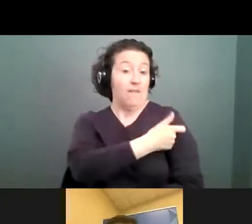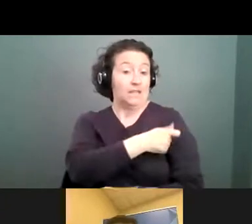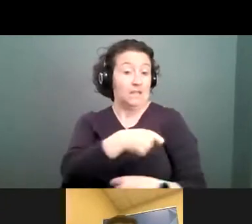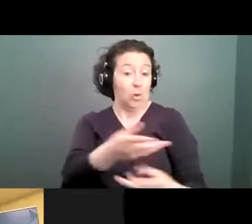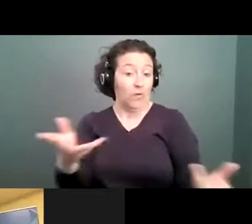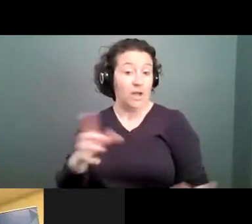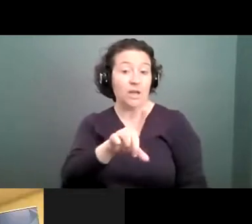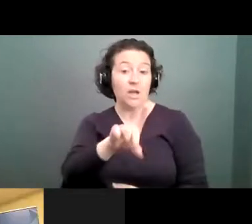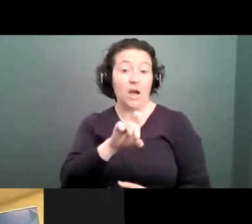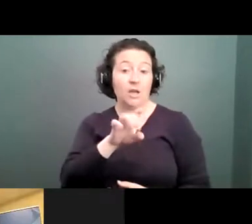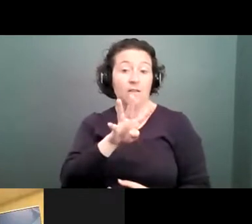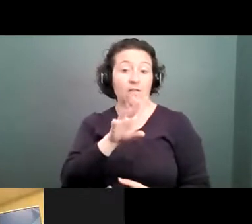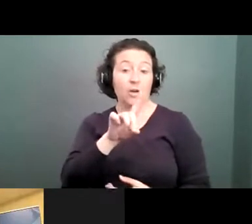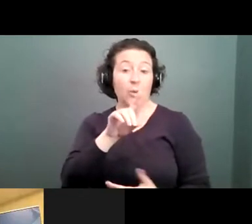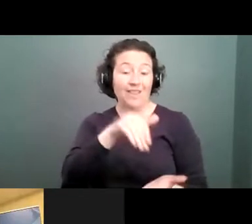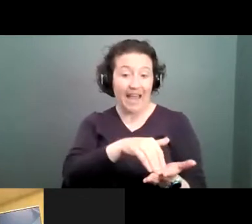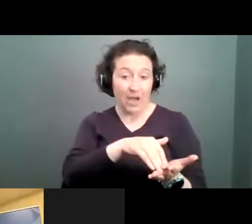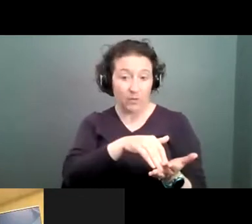have been